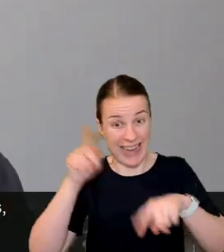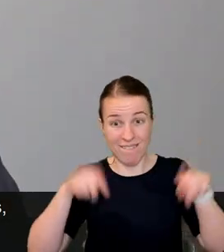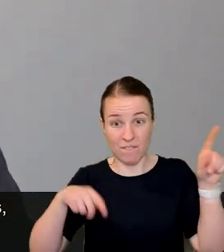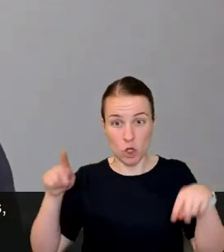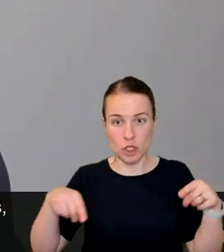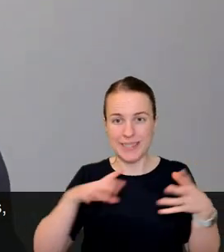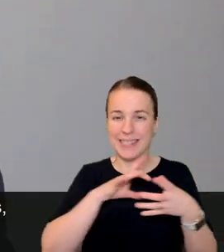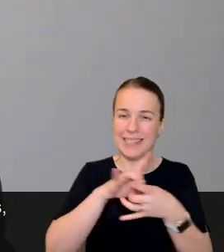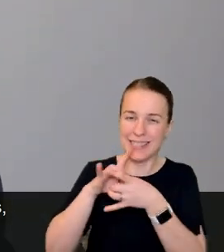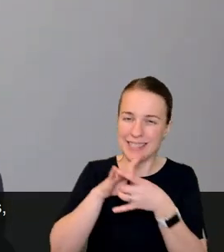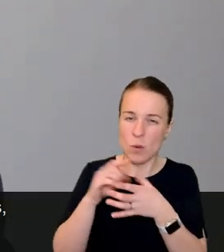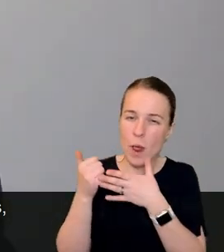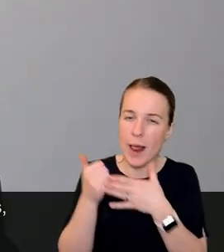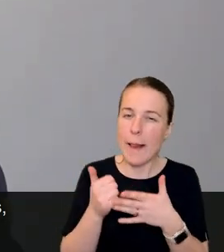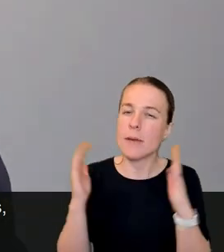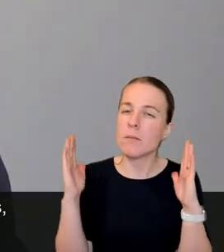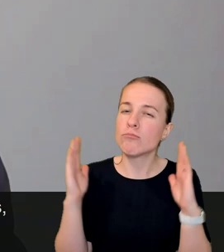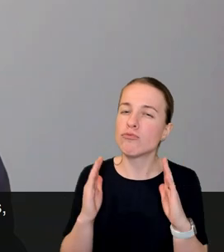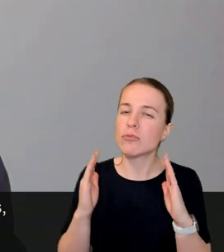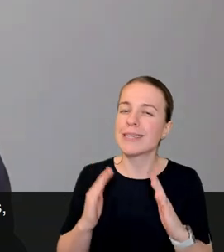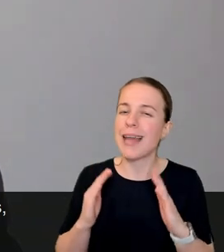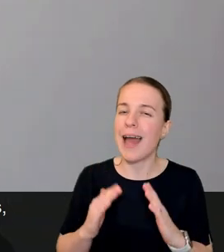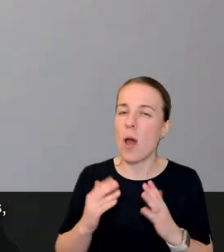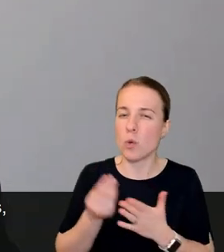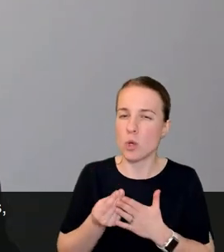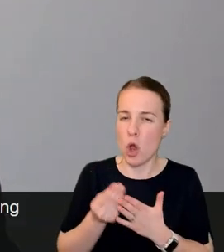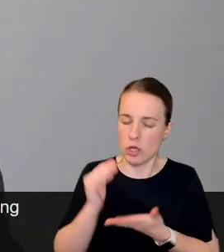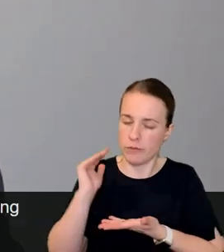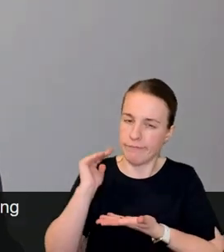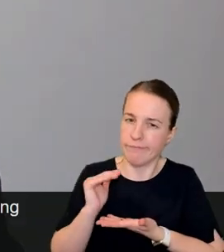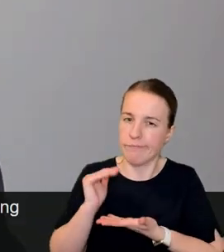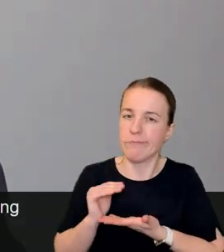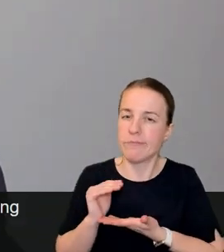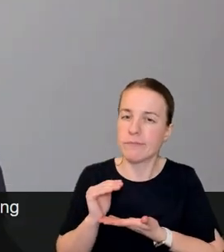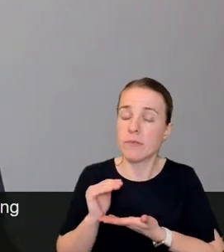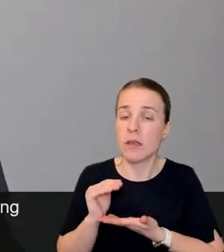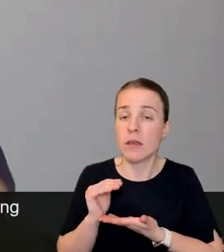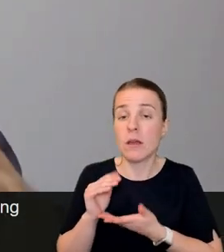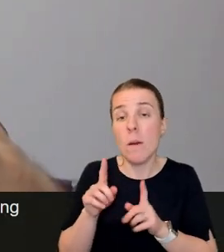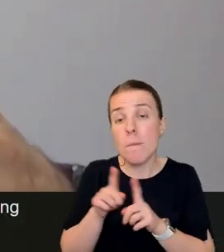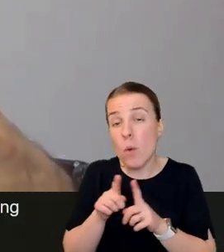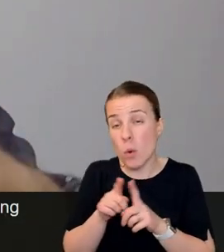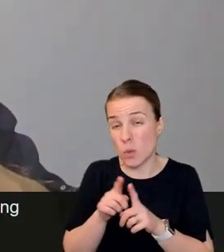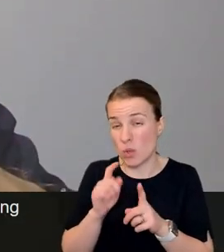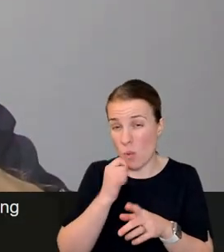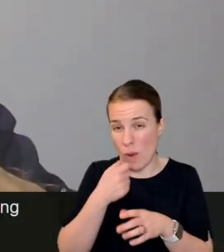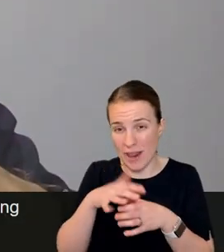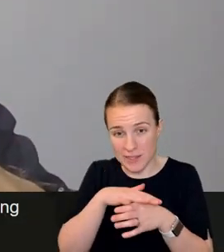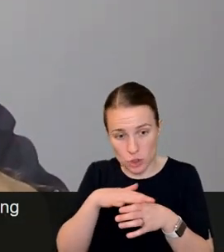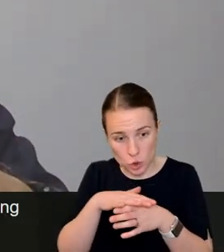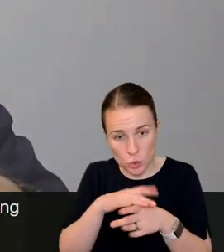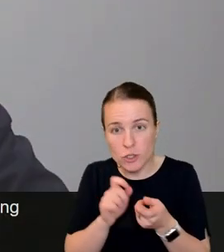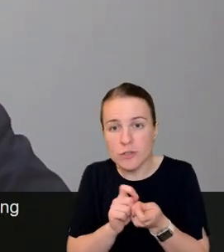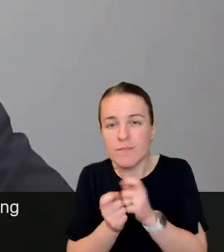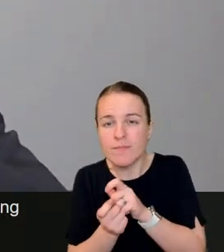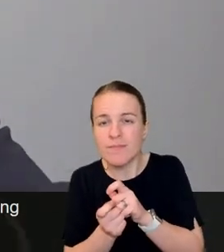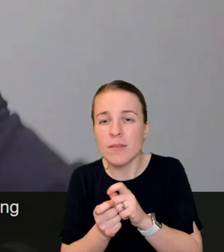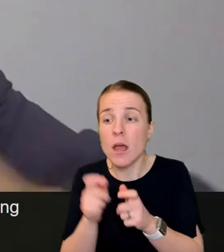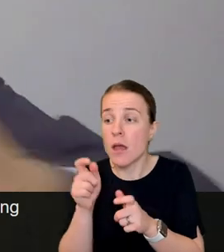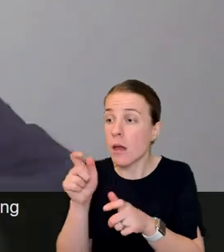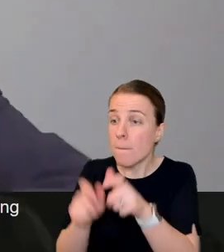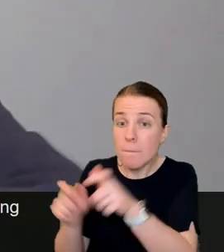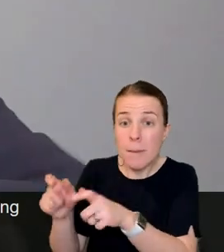down the cost of housing, but also would lead to a situation where those who are building homes for